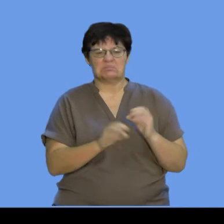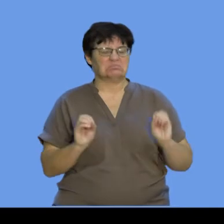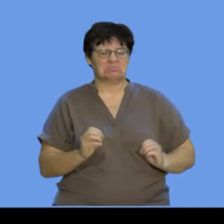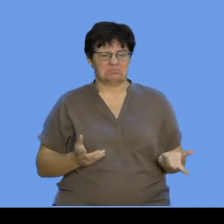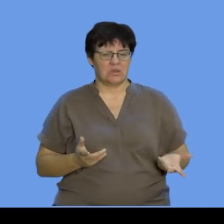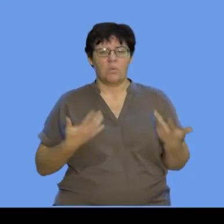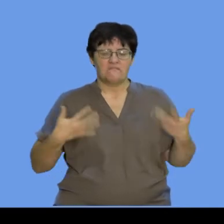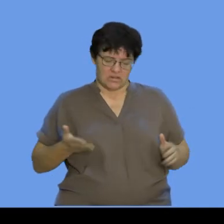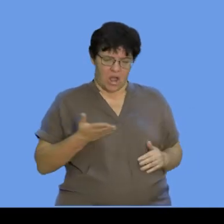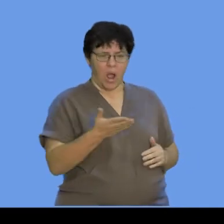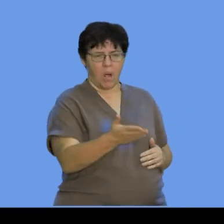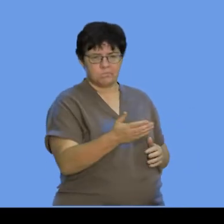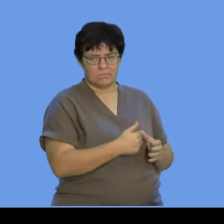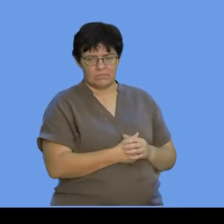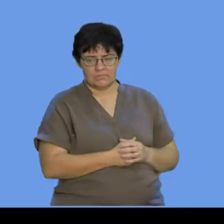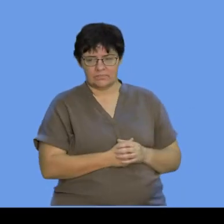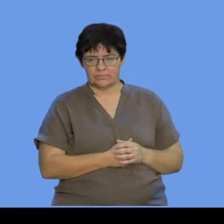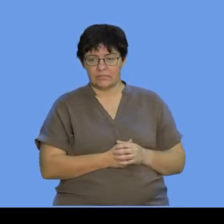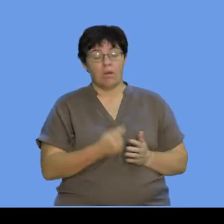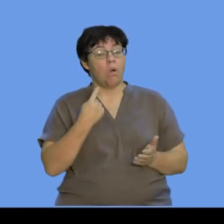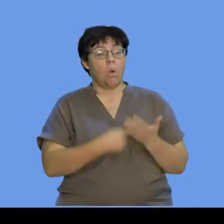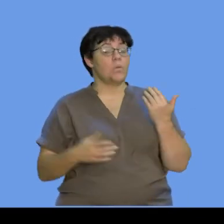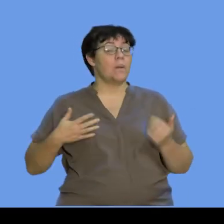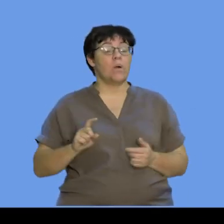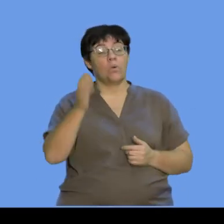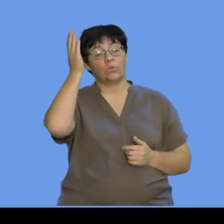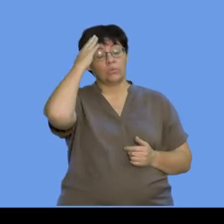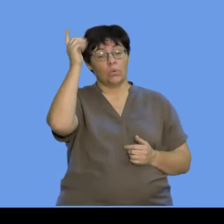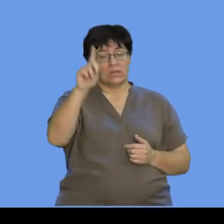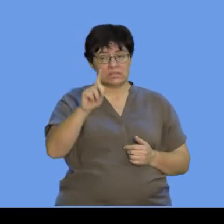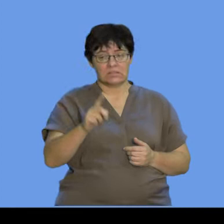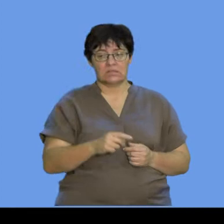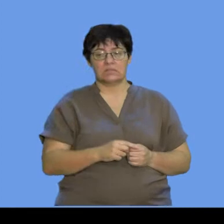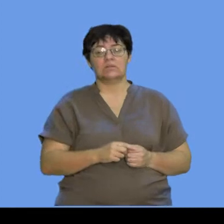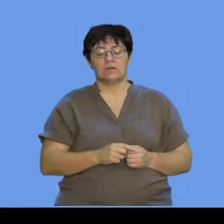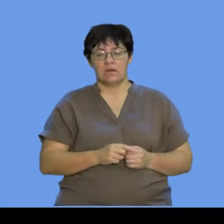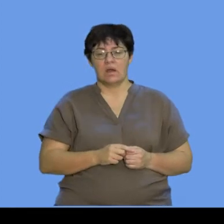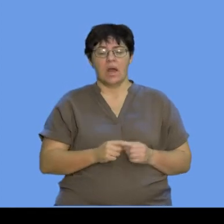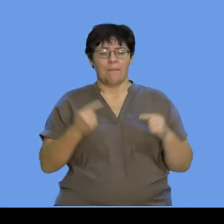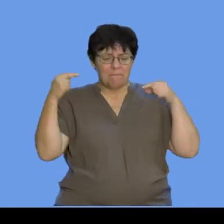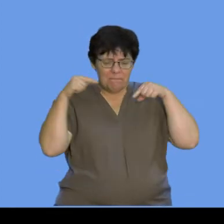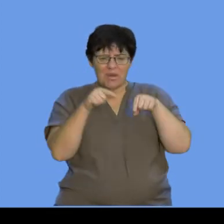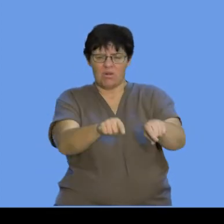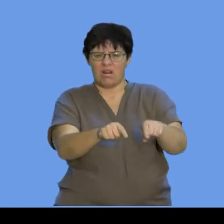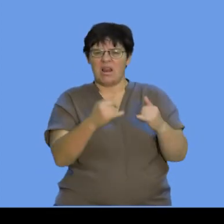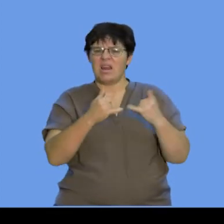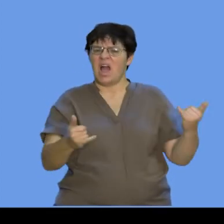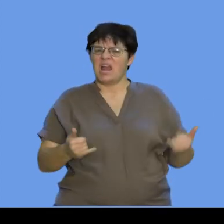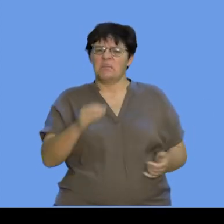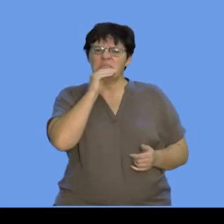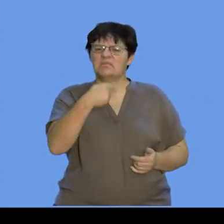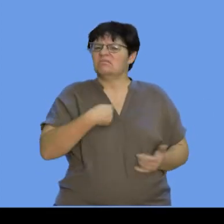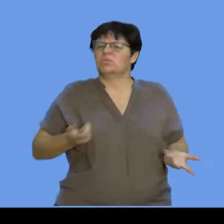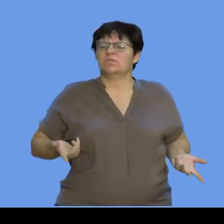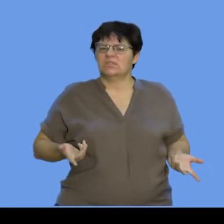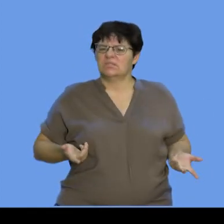because it is already there. The only thing I need to know is what does the parallelness of these lines do for me